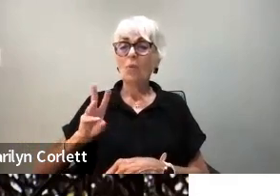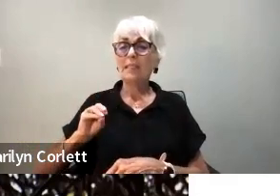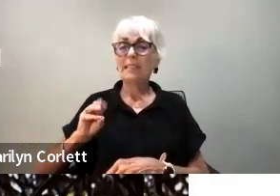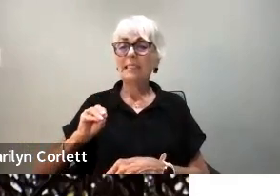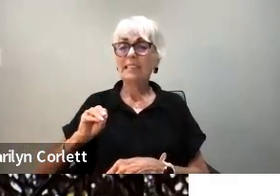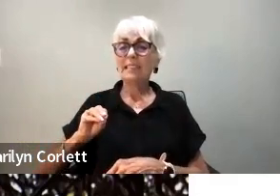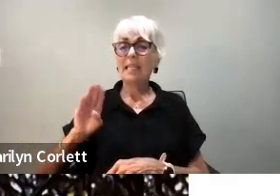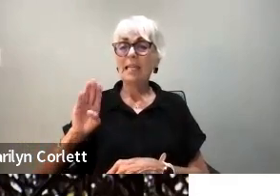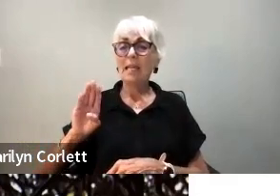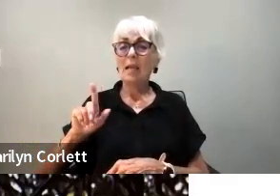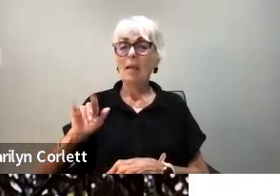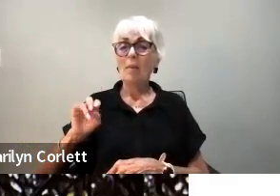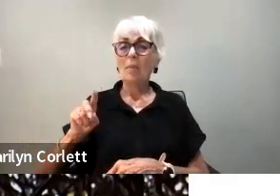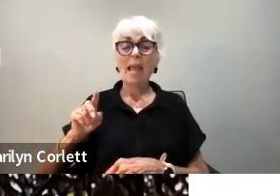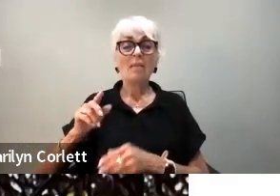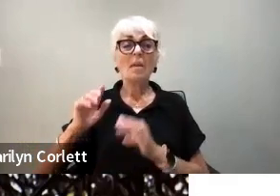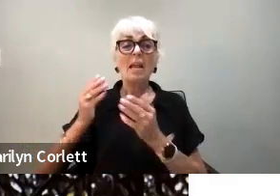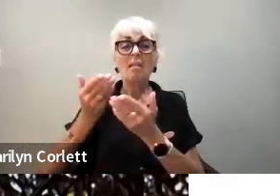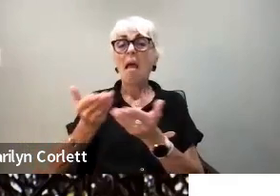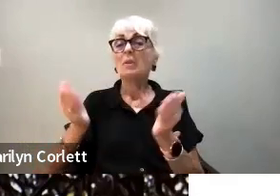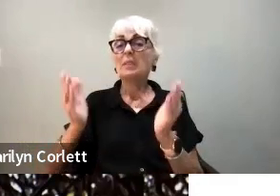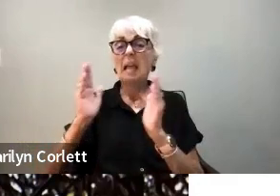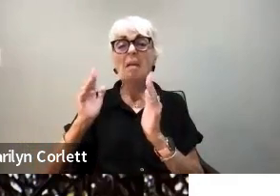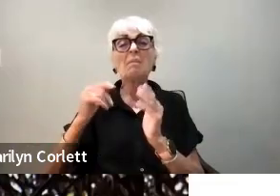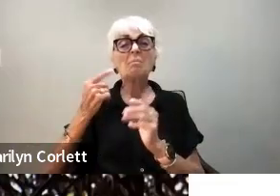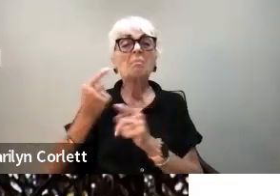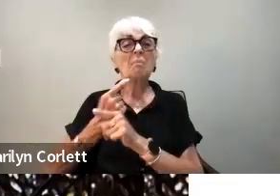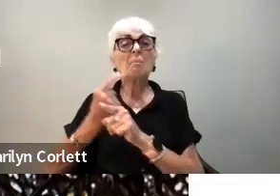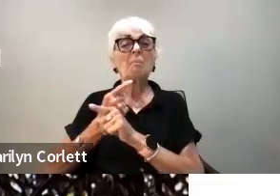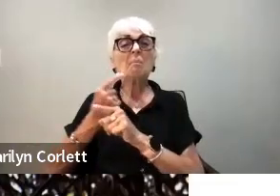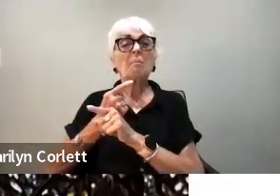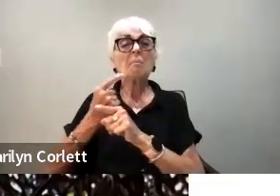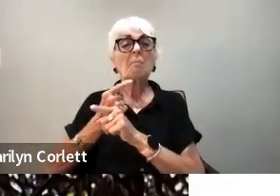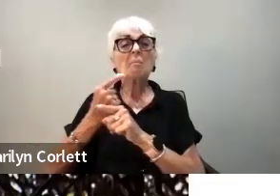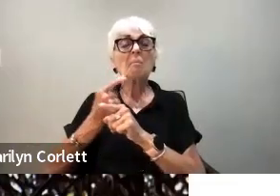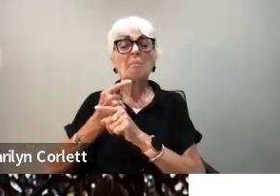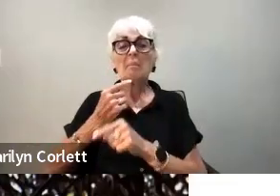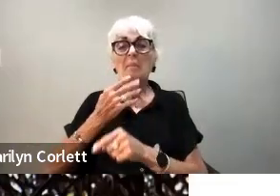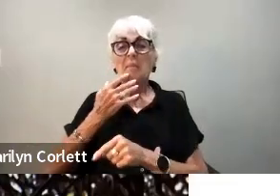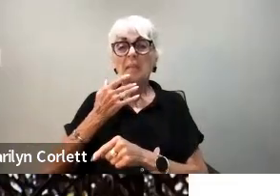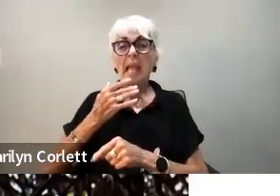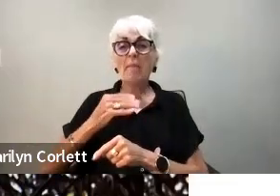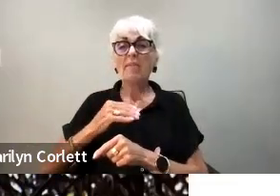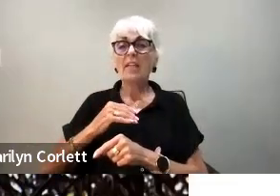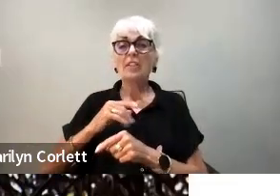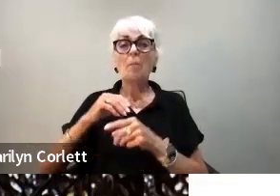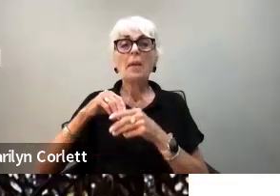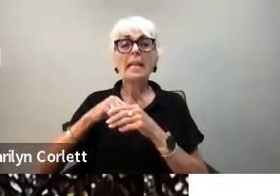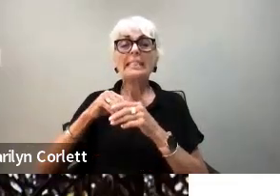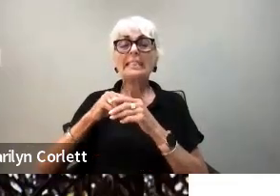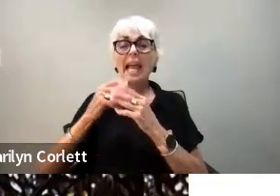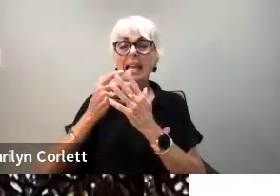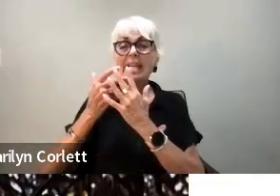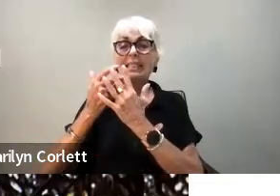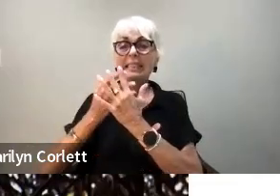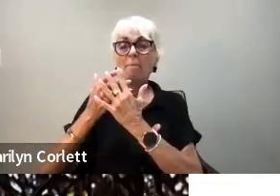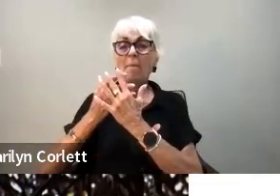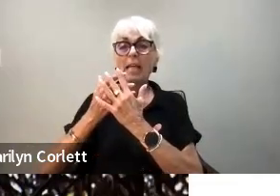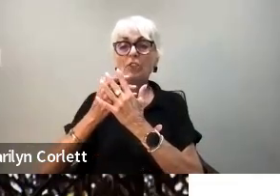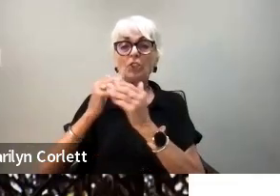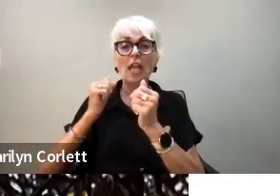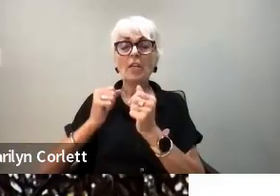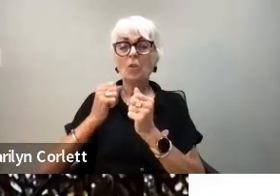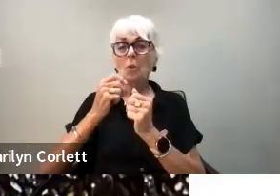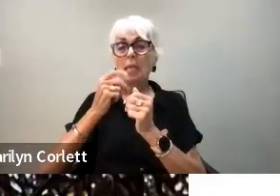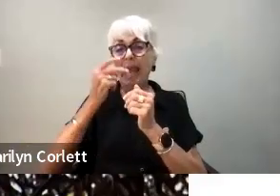on the outside, it looks like you're just your standard camouflage, but when you're in the inside, it's like a mesh and you can see outside. So